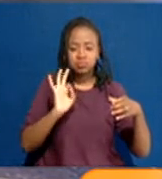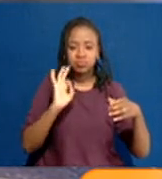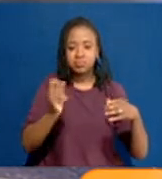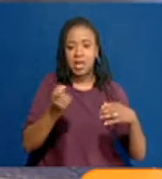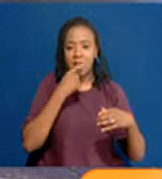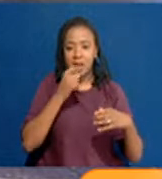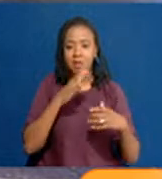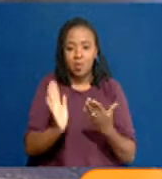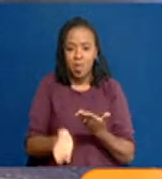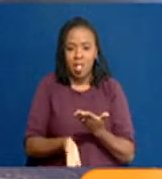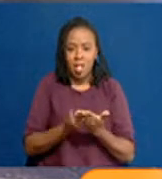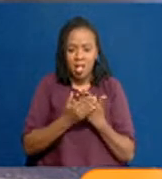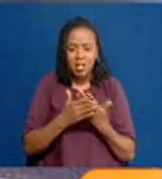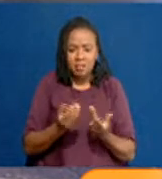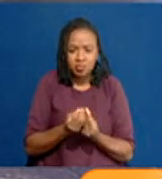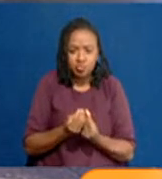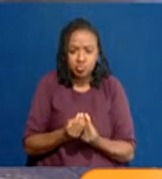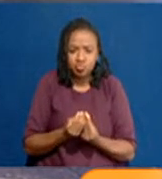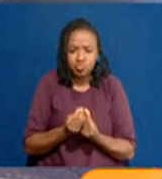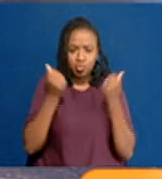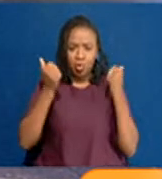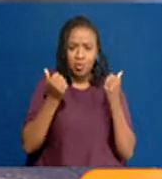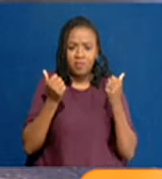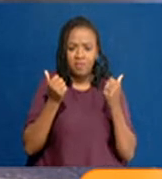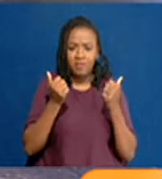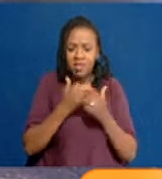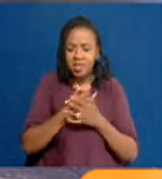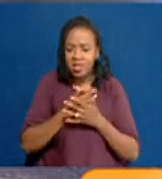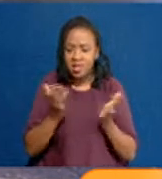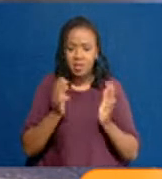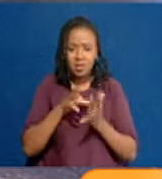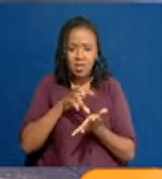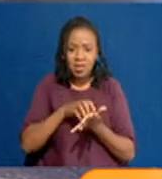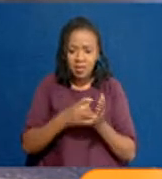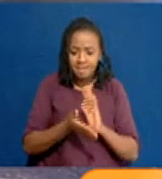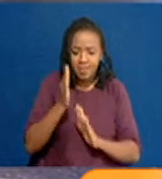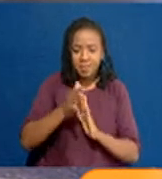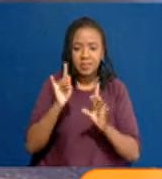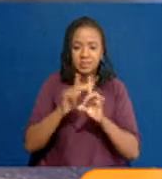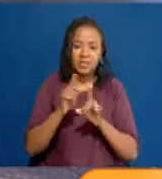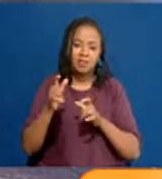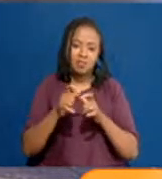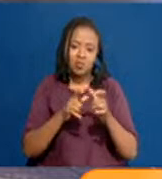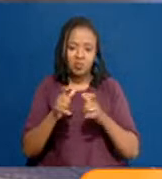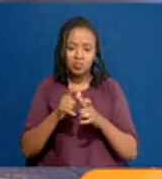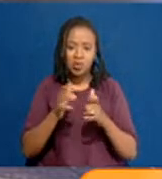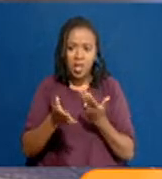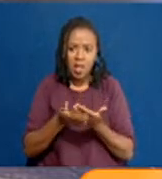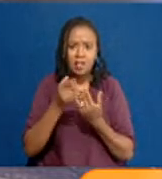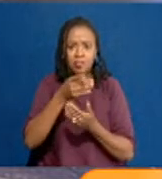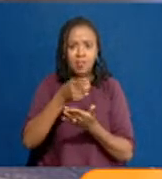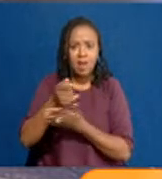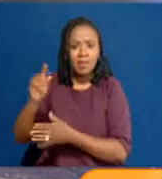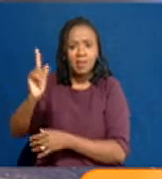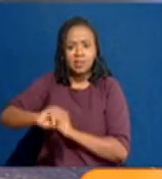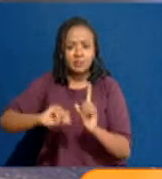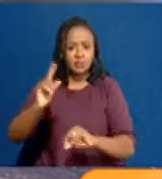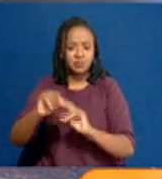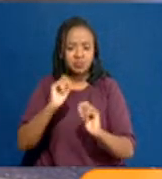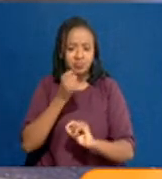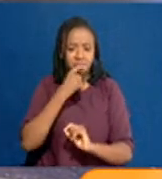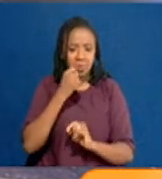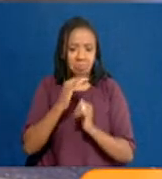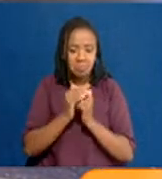only shorten the response for malaria emergency cases, but also lower the cost of treatment. This comes even as Kenya doubles up